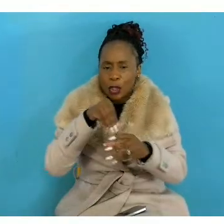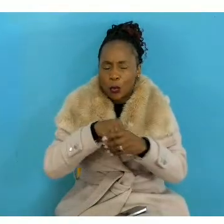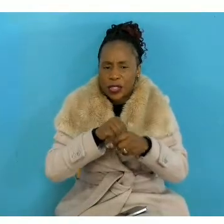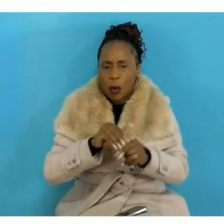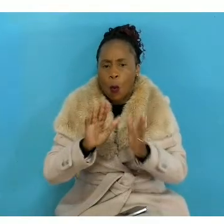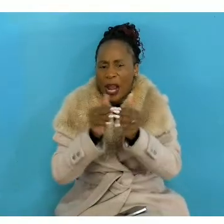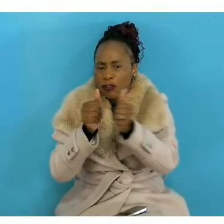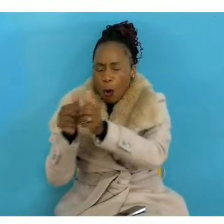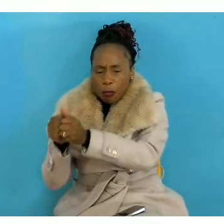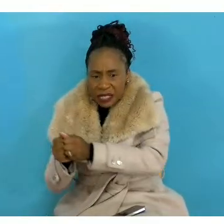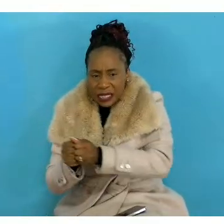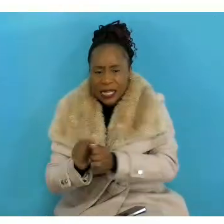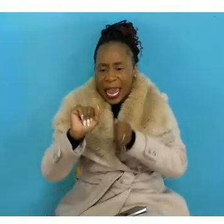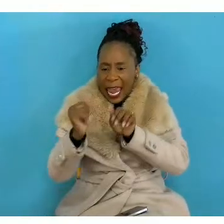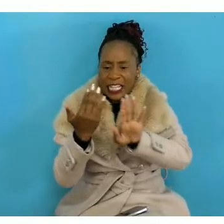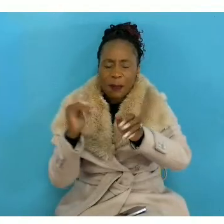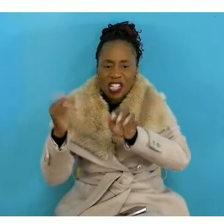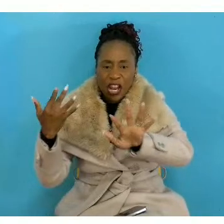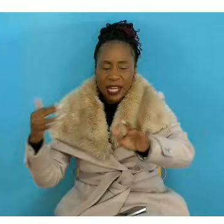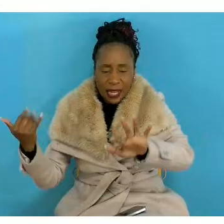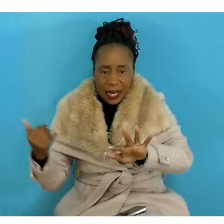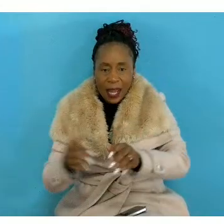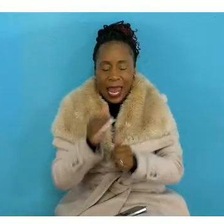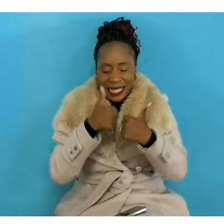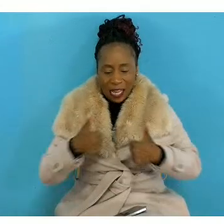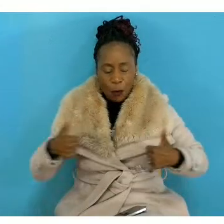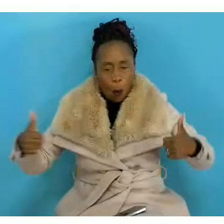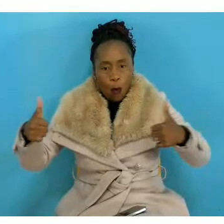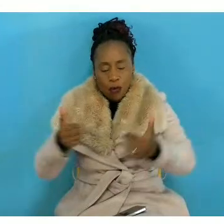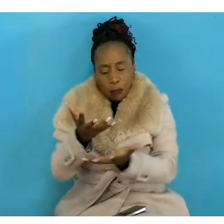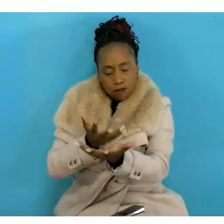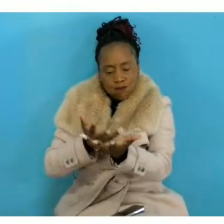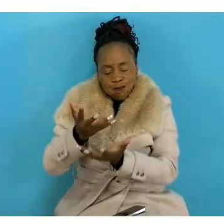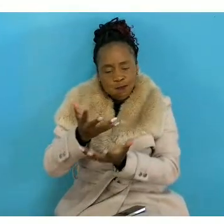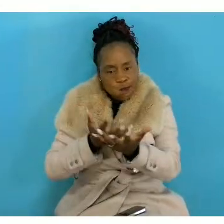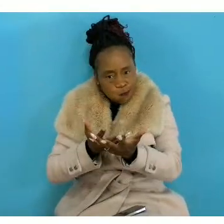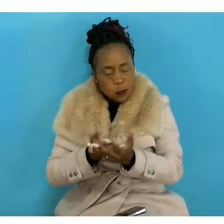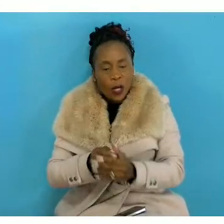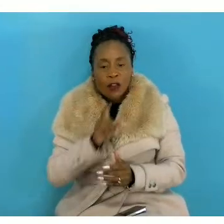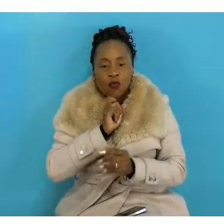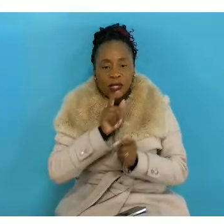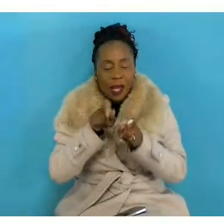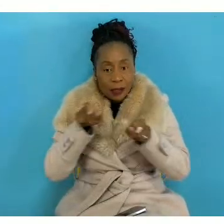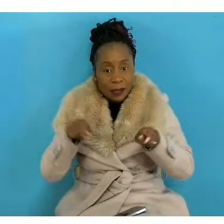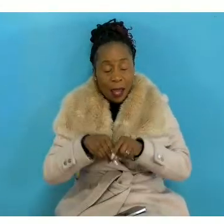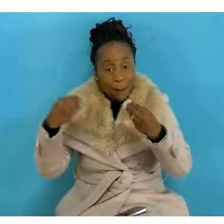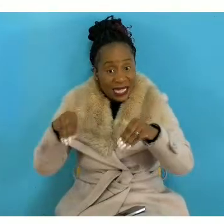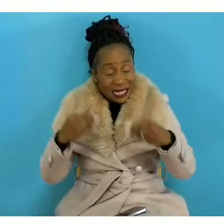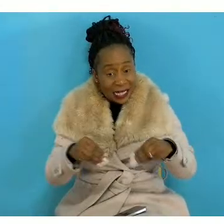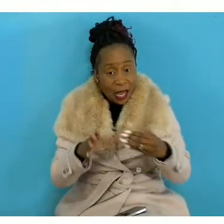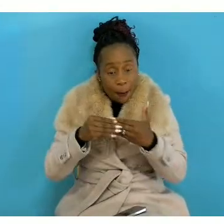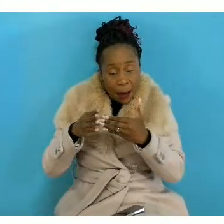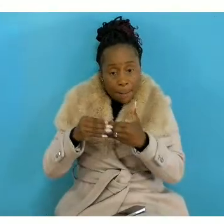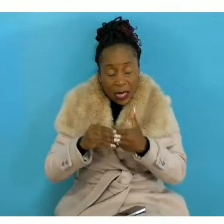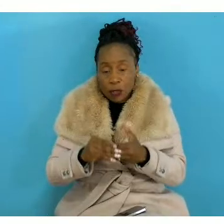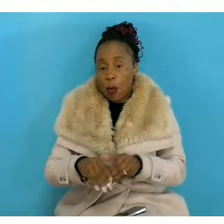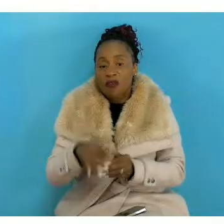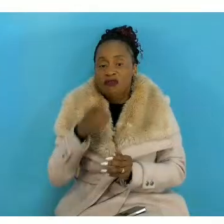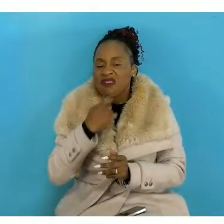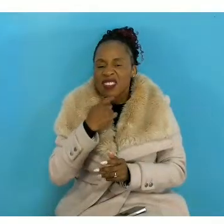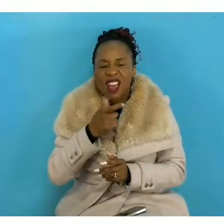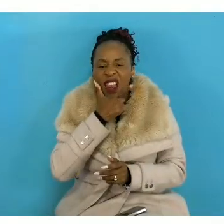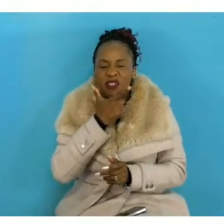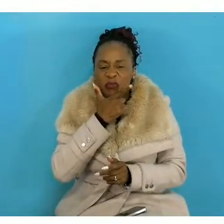and stakeholder engagement, consumers, business, and members of the LGBT